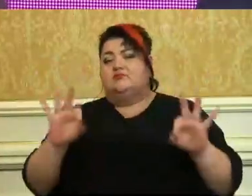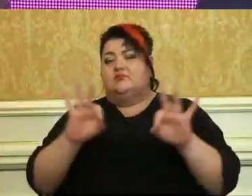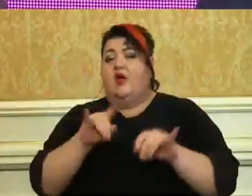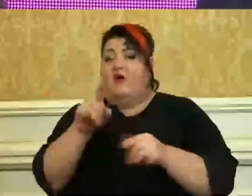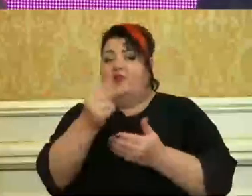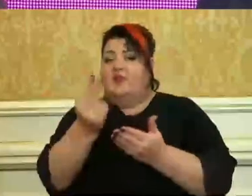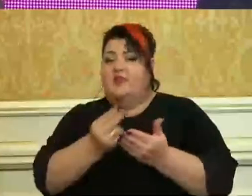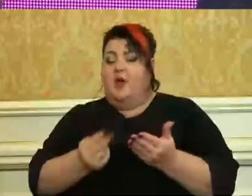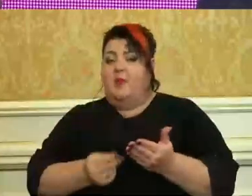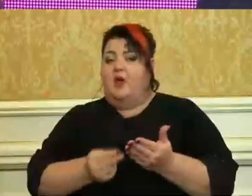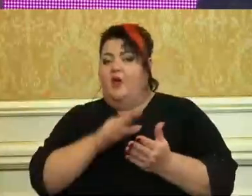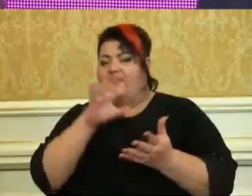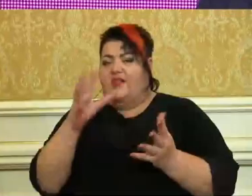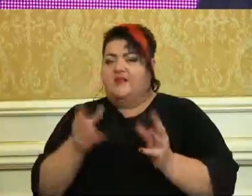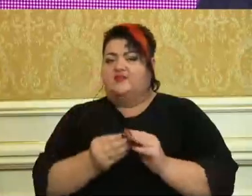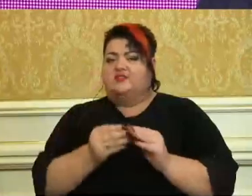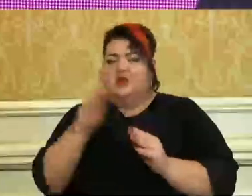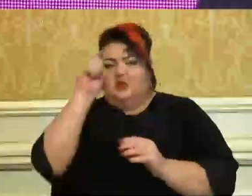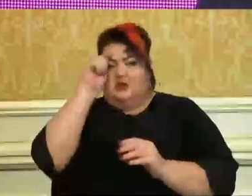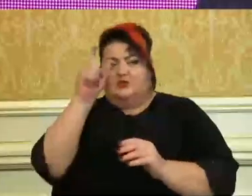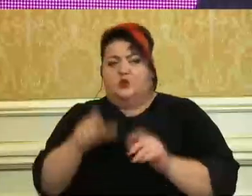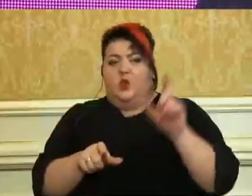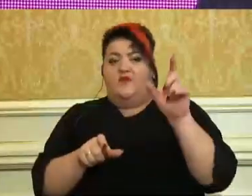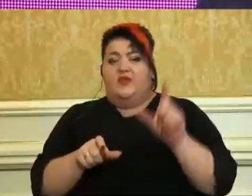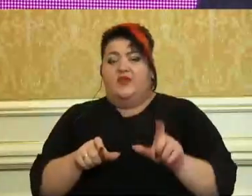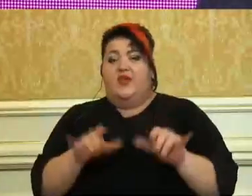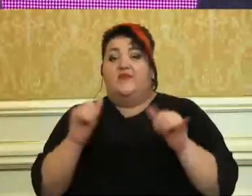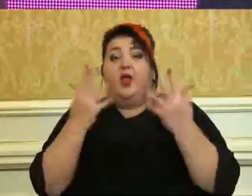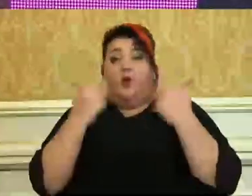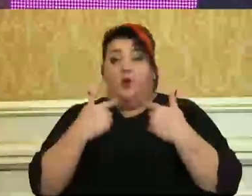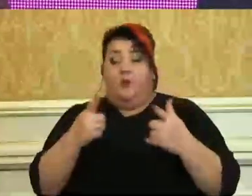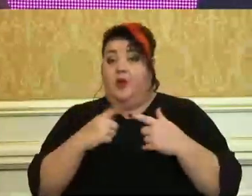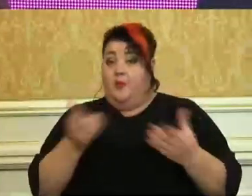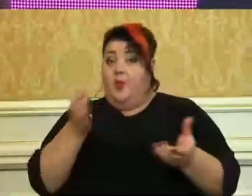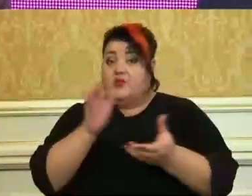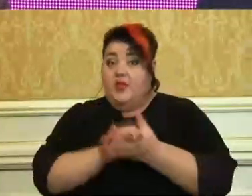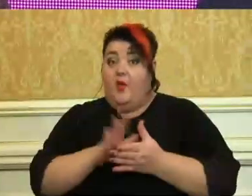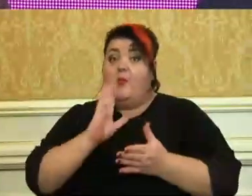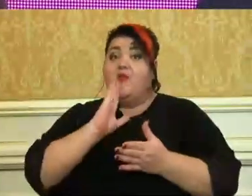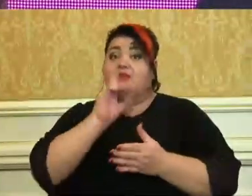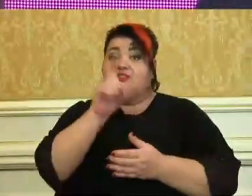No, nothing. They were only drawing the men. And they, when we just